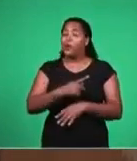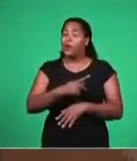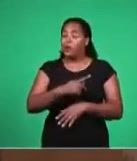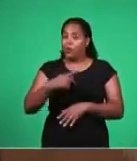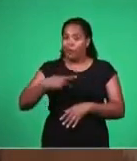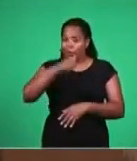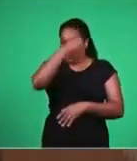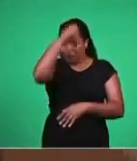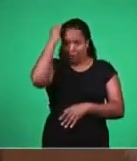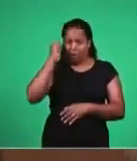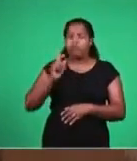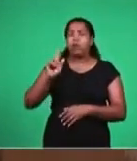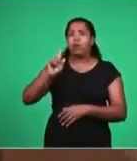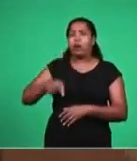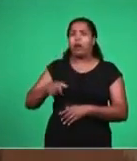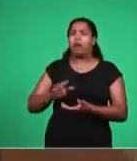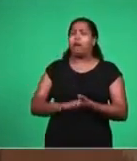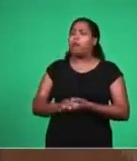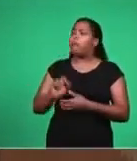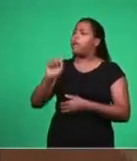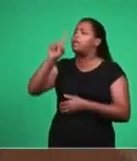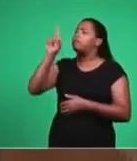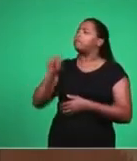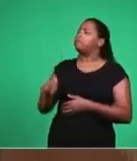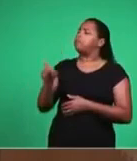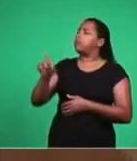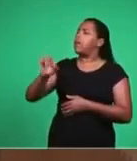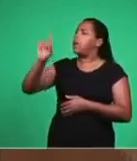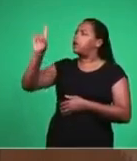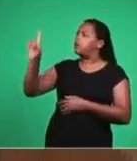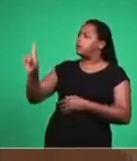Just like Pastor Amadeo said,